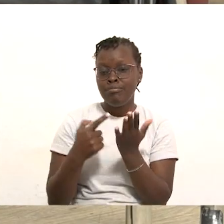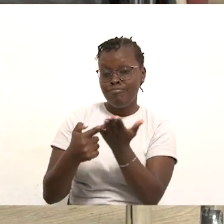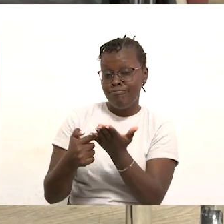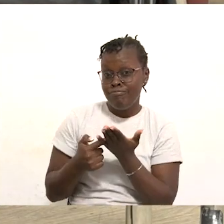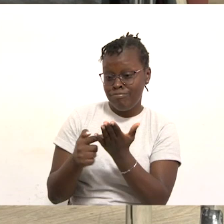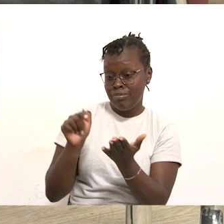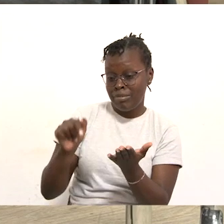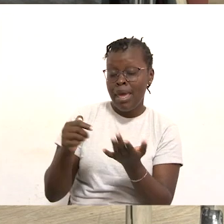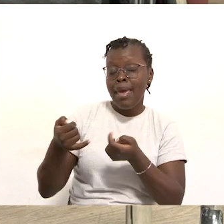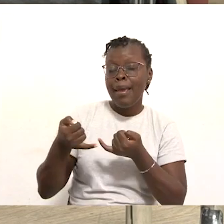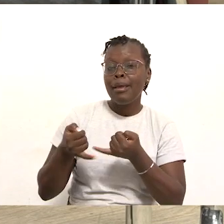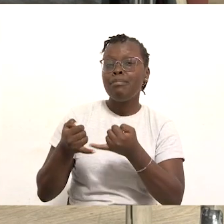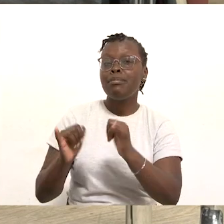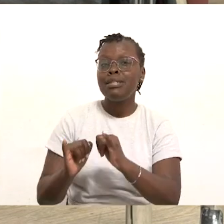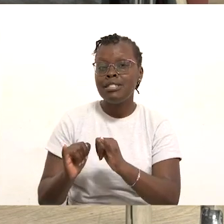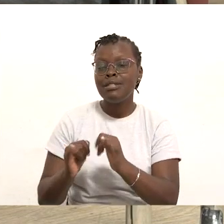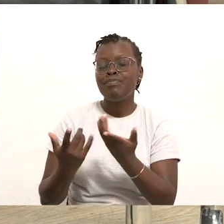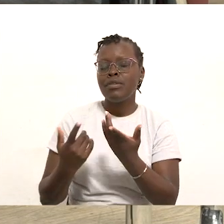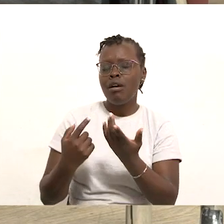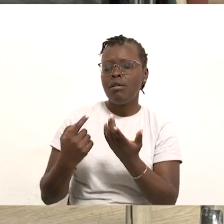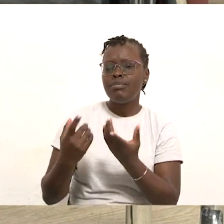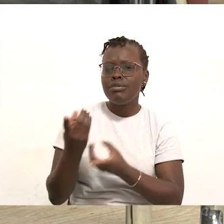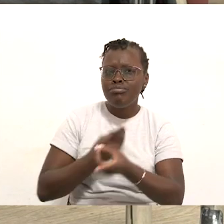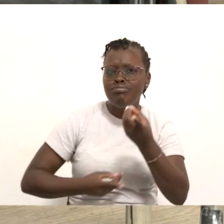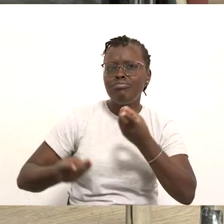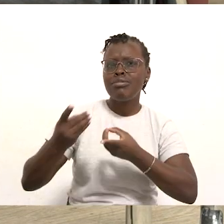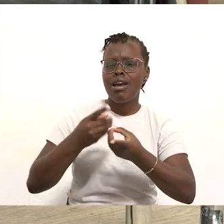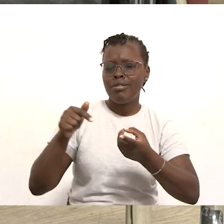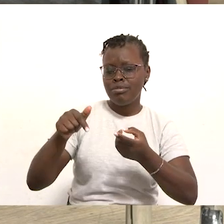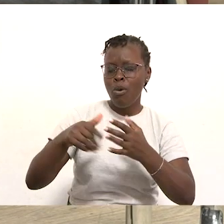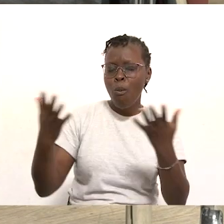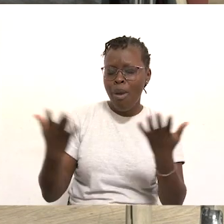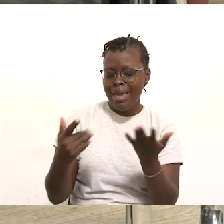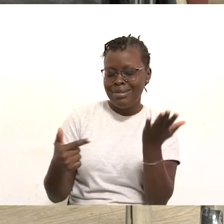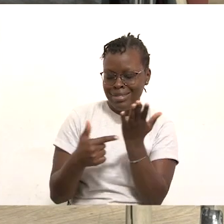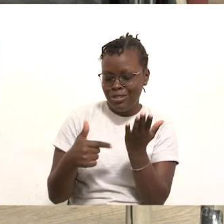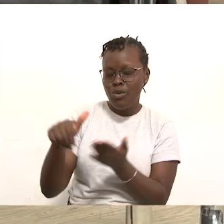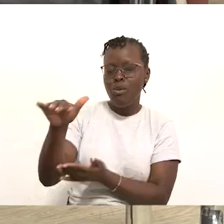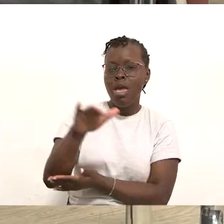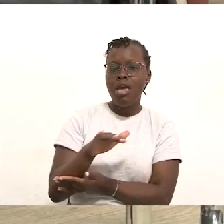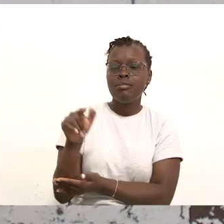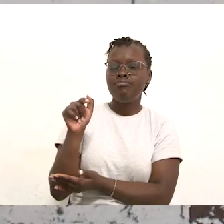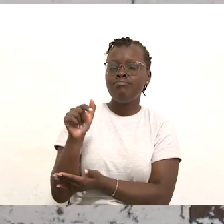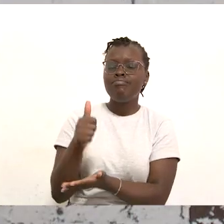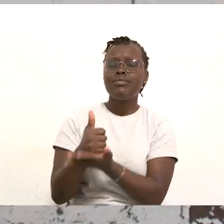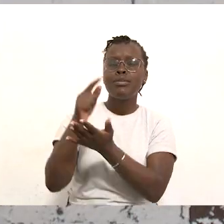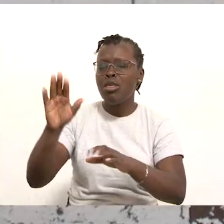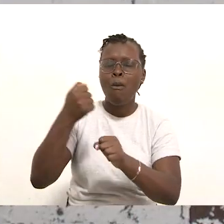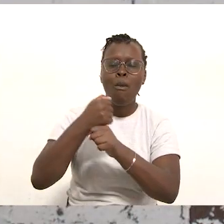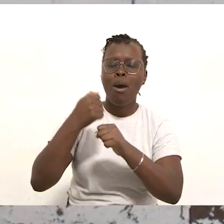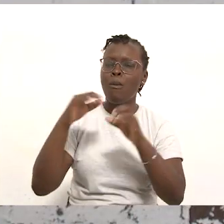is implement discussion forums and the collaboration tools within the digital platforms to encourage communication and